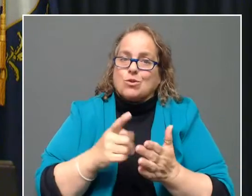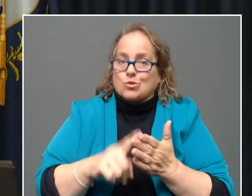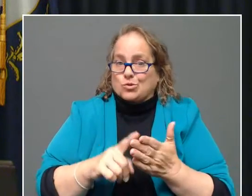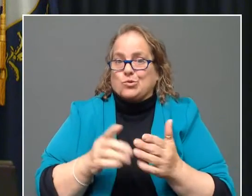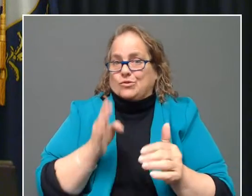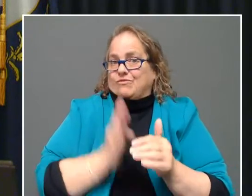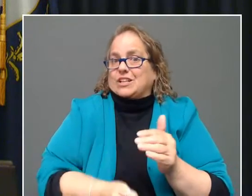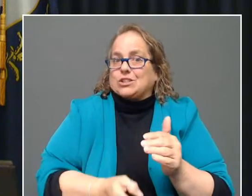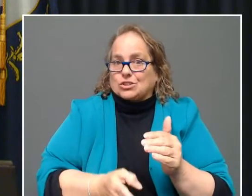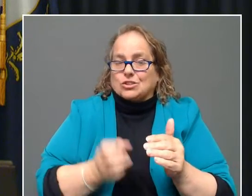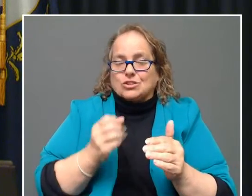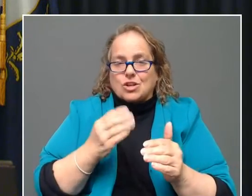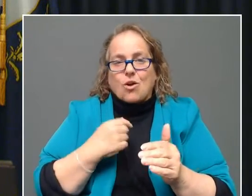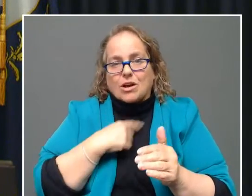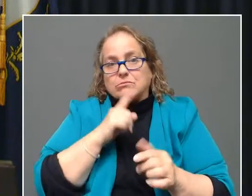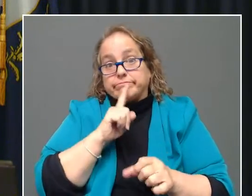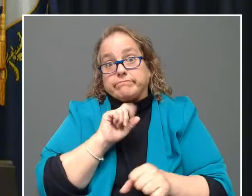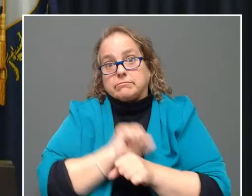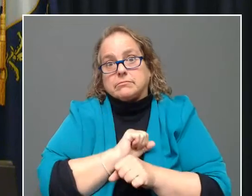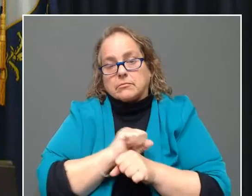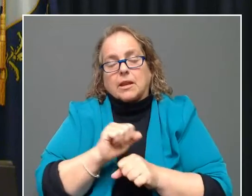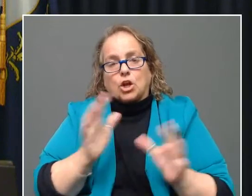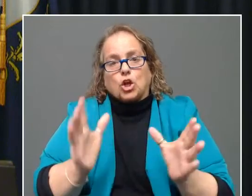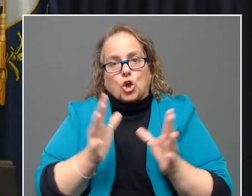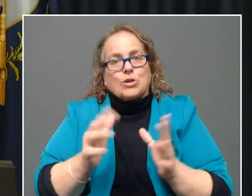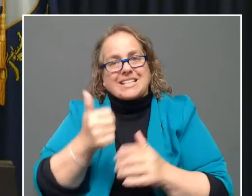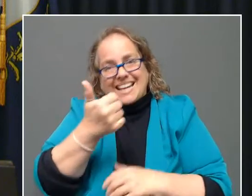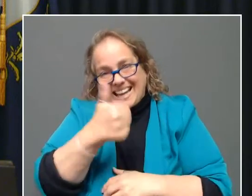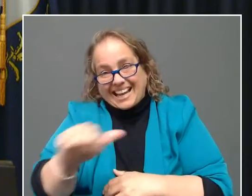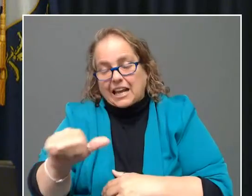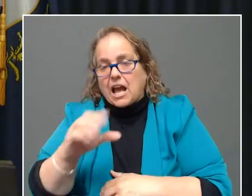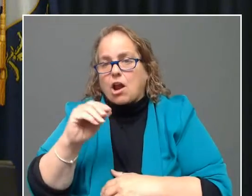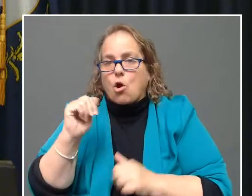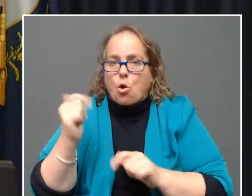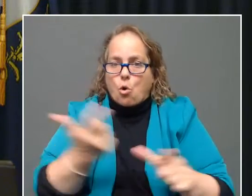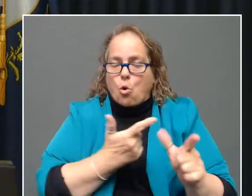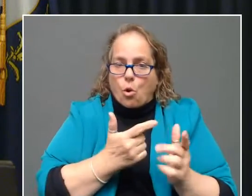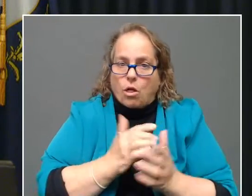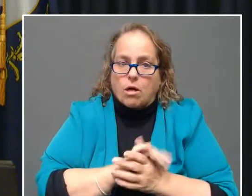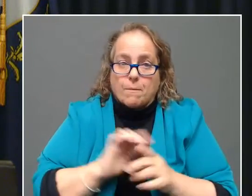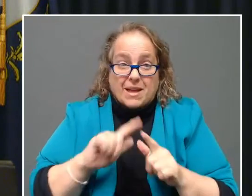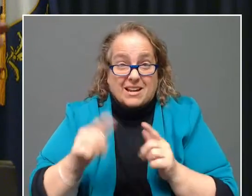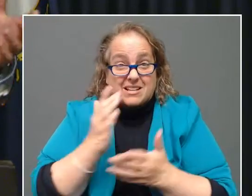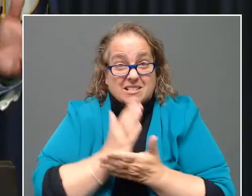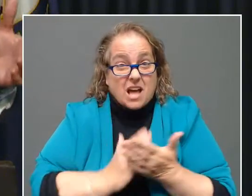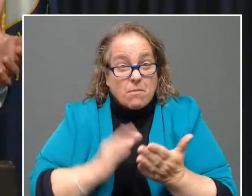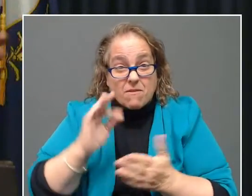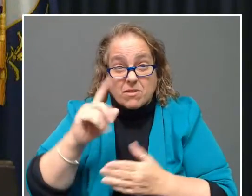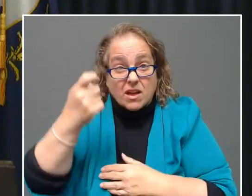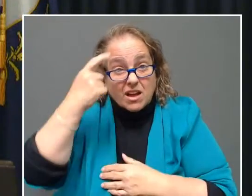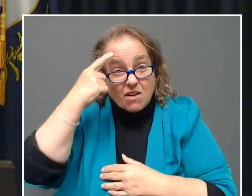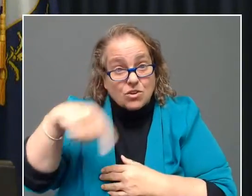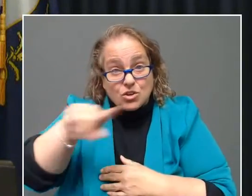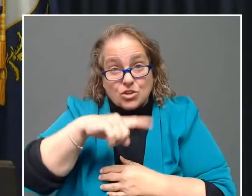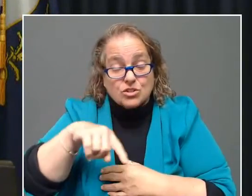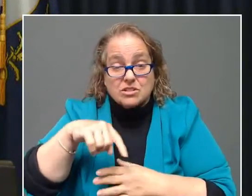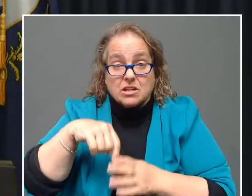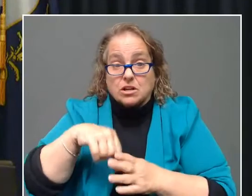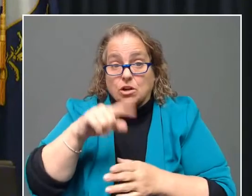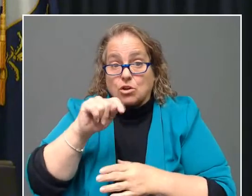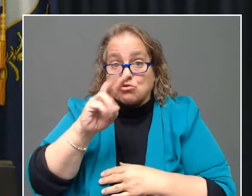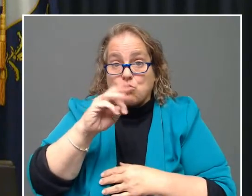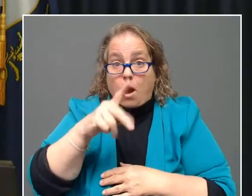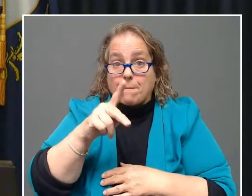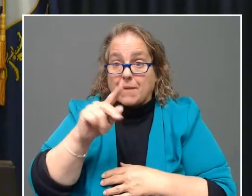would certainly encourage any and all of them. But some of these governors had, in the Trump administration, Dr. Birx